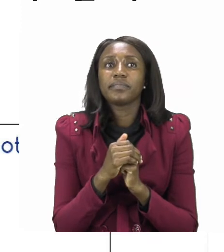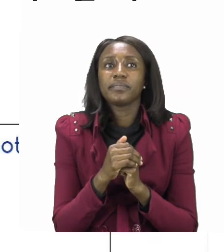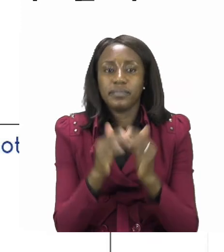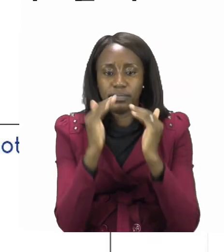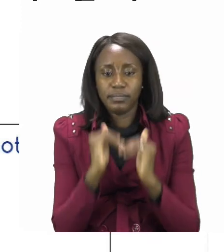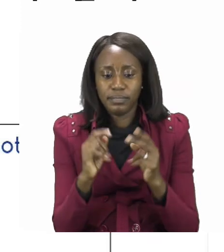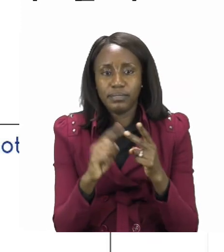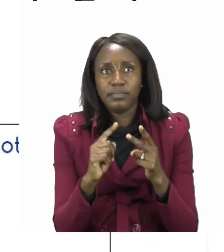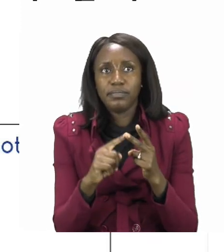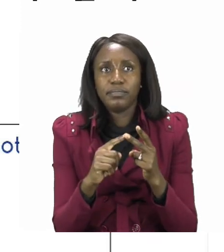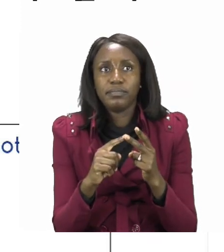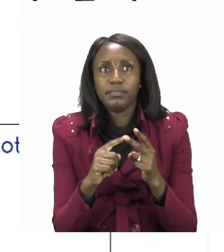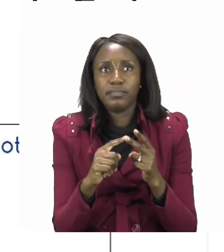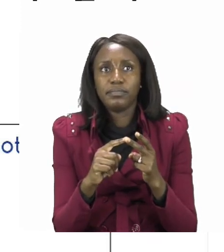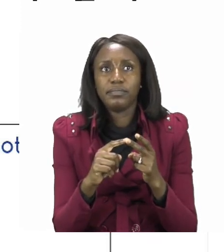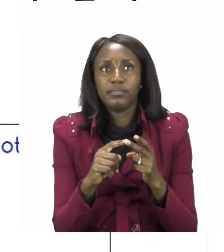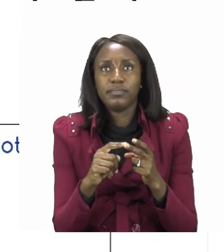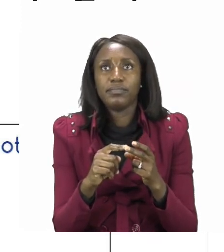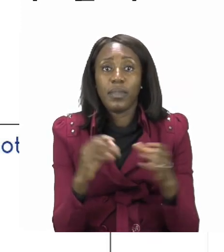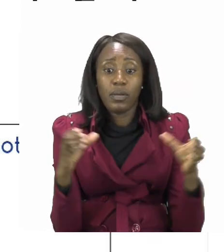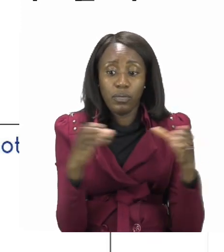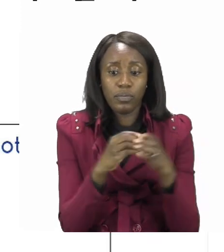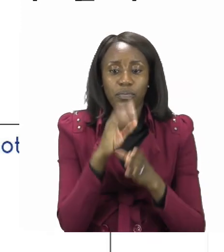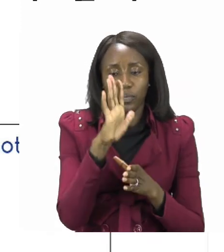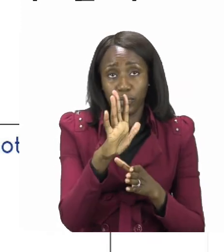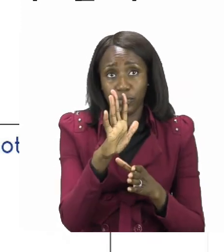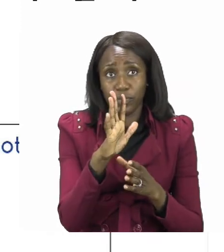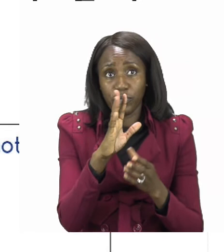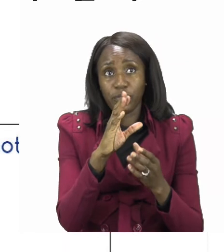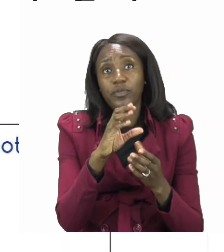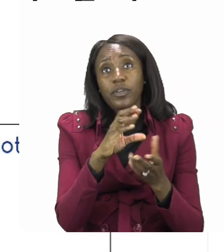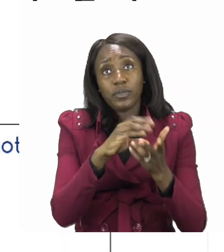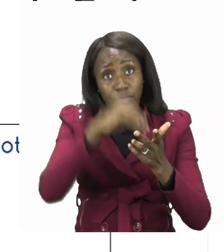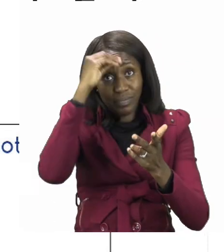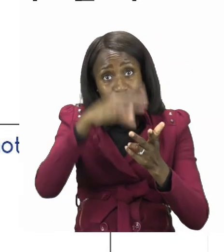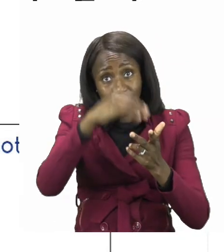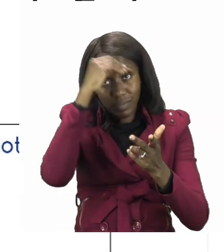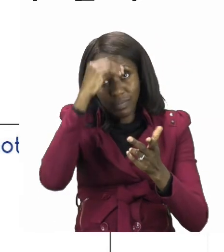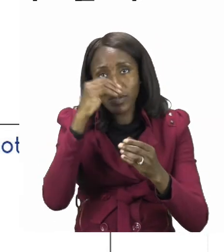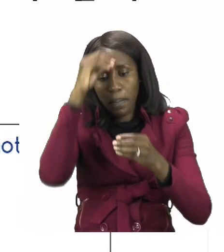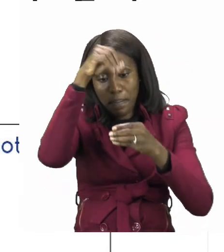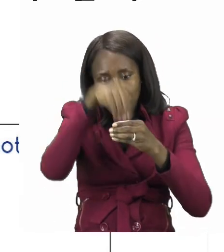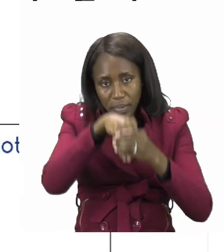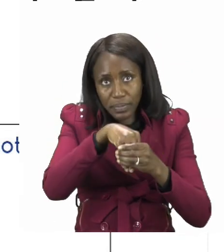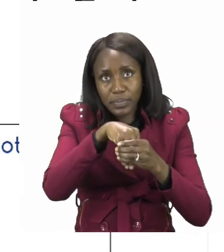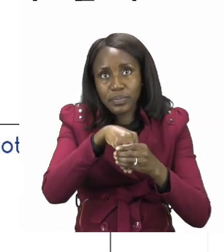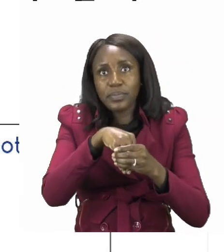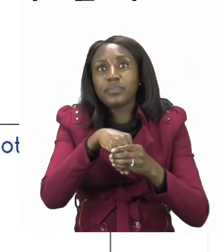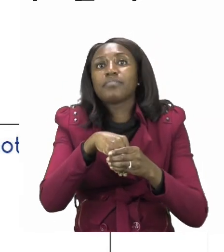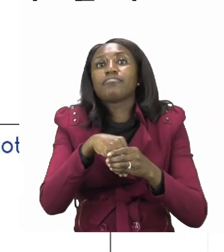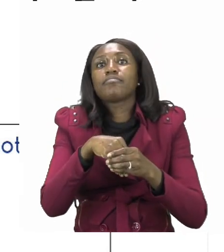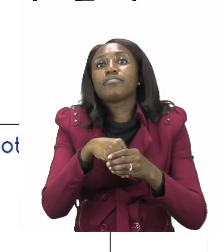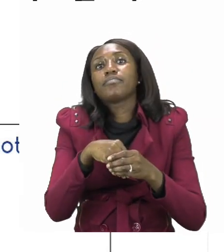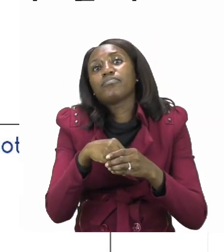number 2. Number 2 says, 5th grade learners dash in the